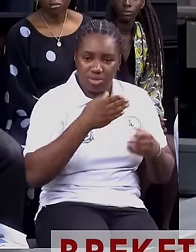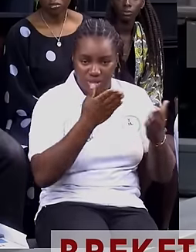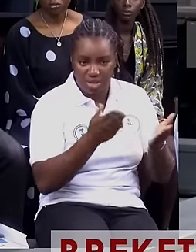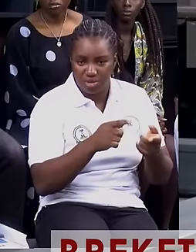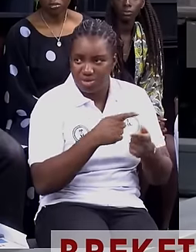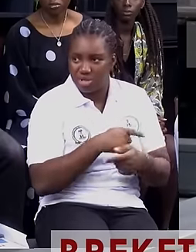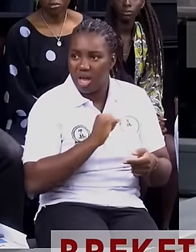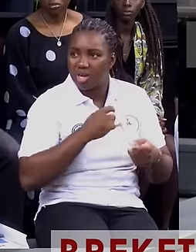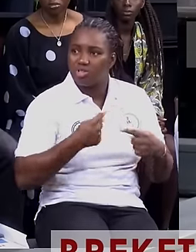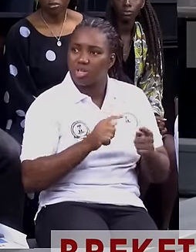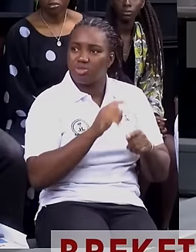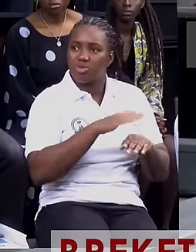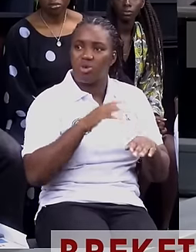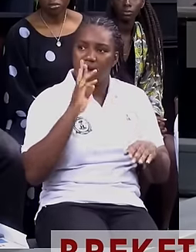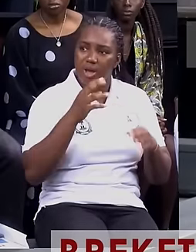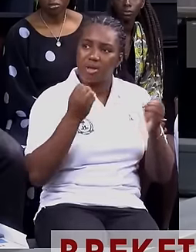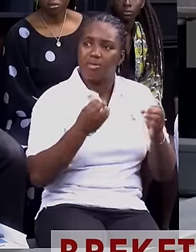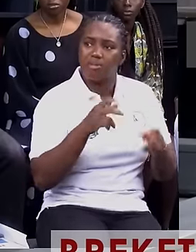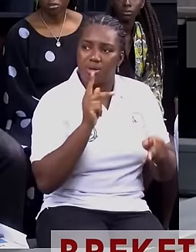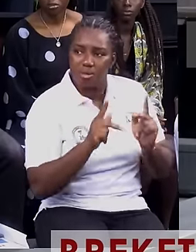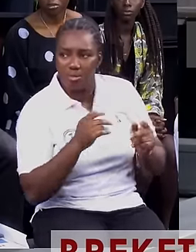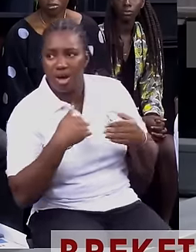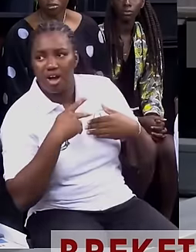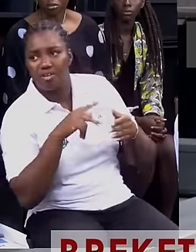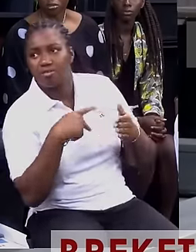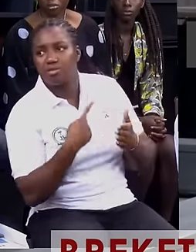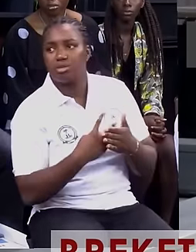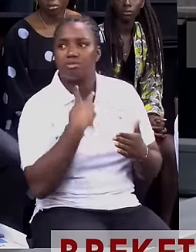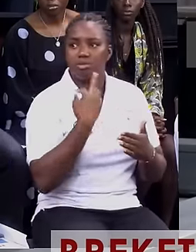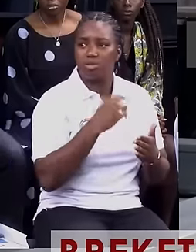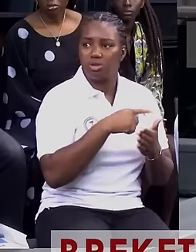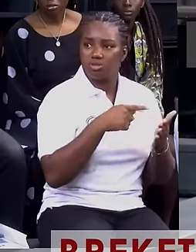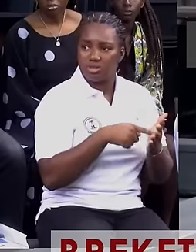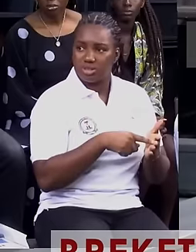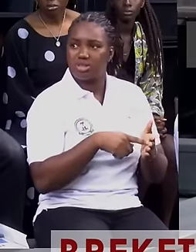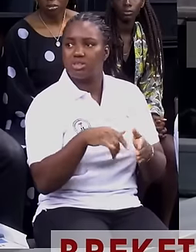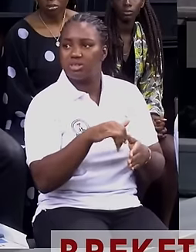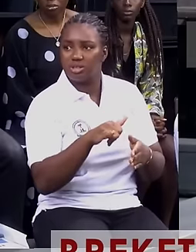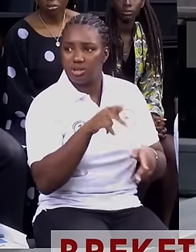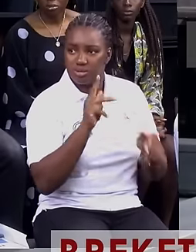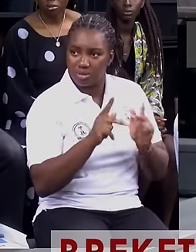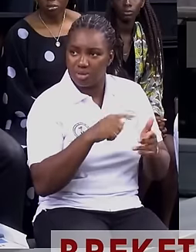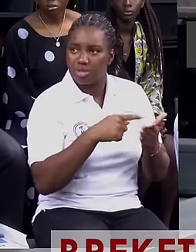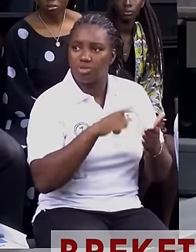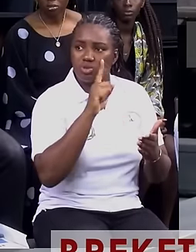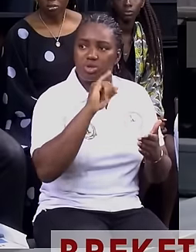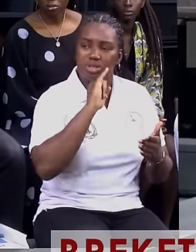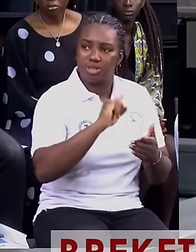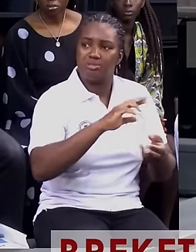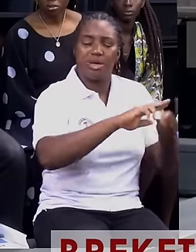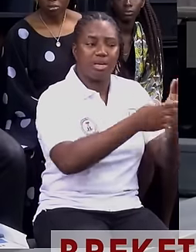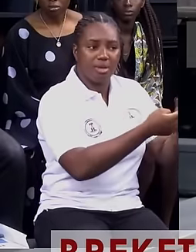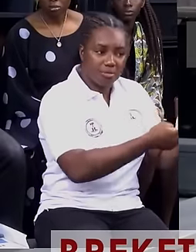to call her number. Sir, a lot of people have fallen victim of these same people. This one is my next door